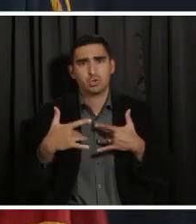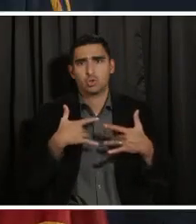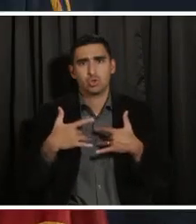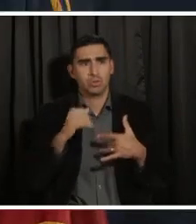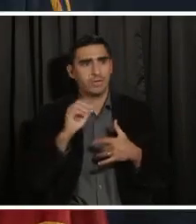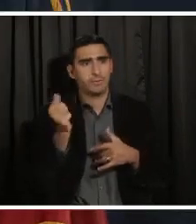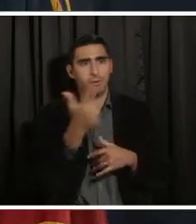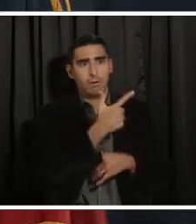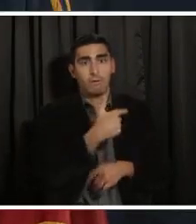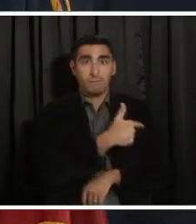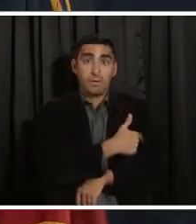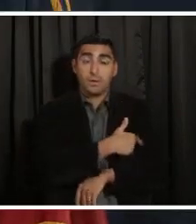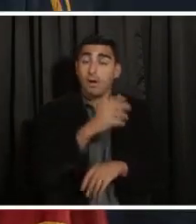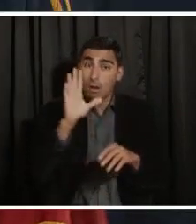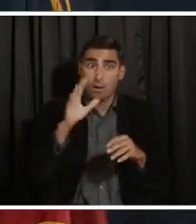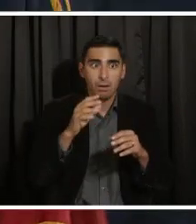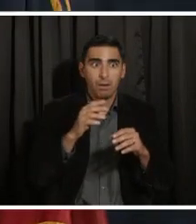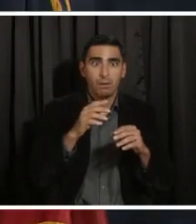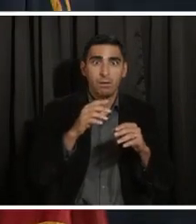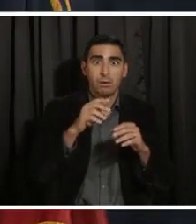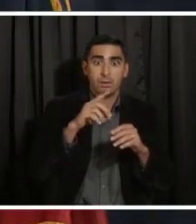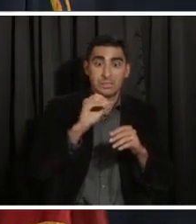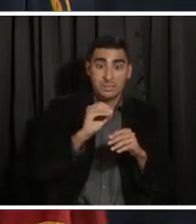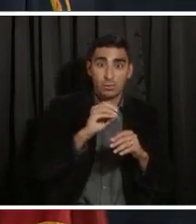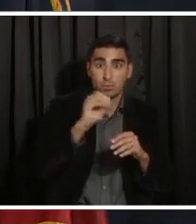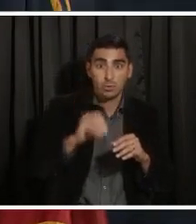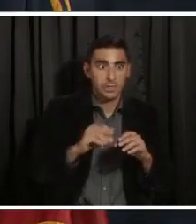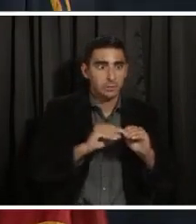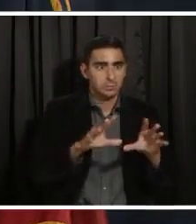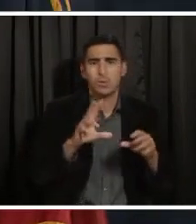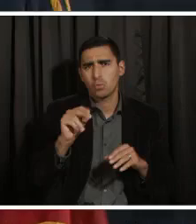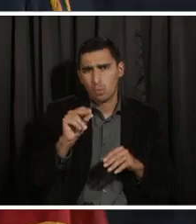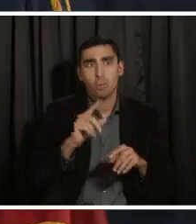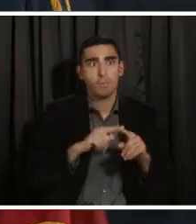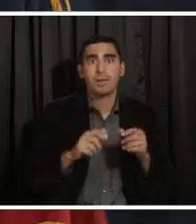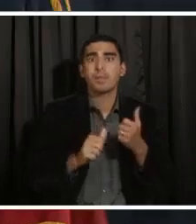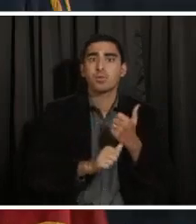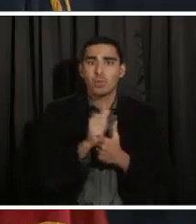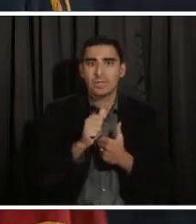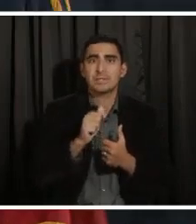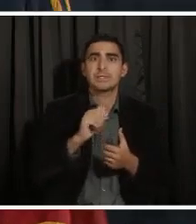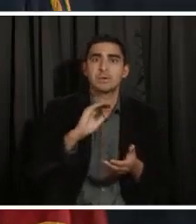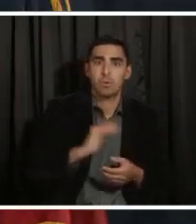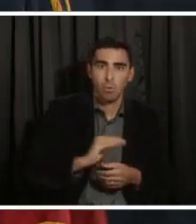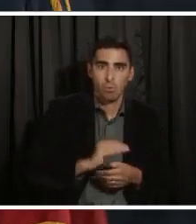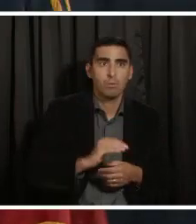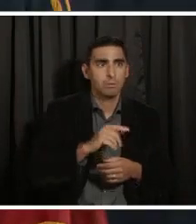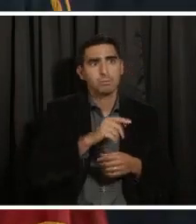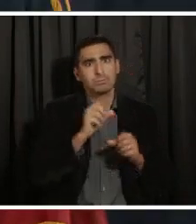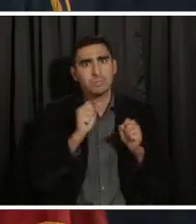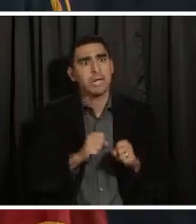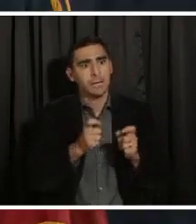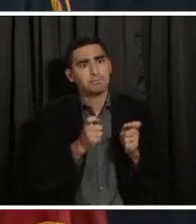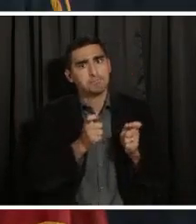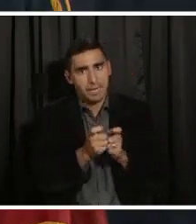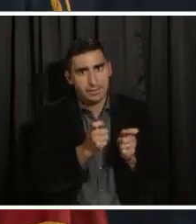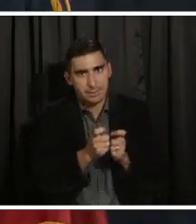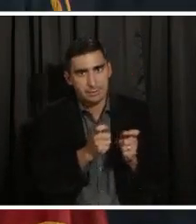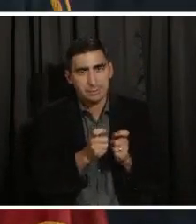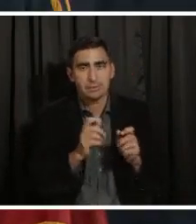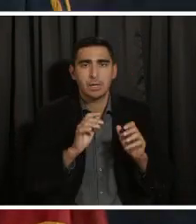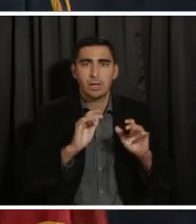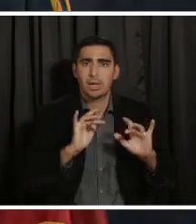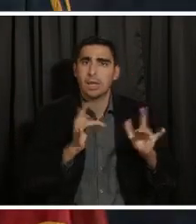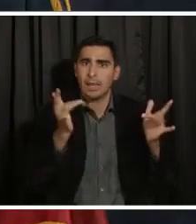not impossible. I can't guarantee zero transmission, but the risk is low, the risk is tolerable, the risk is minor if fans